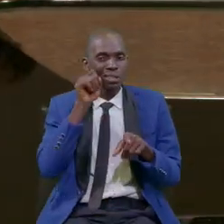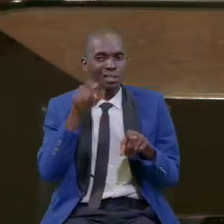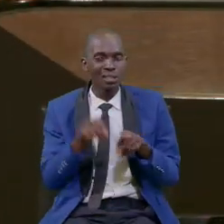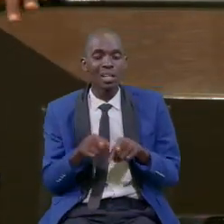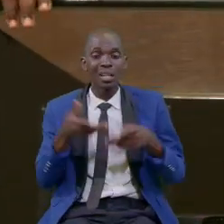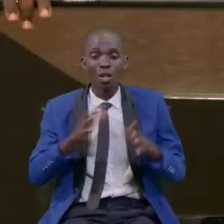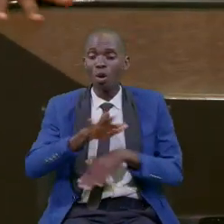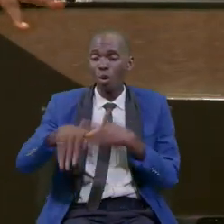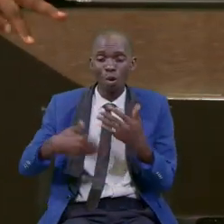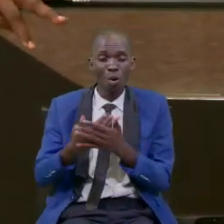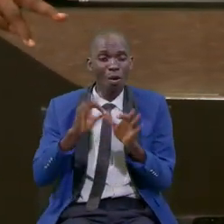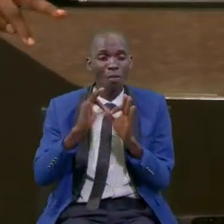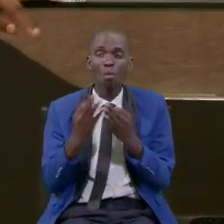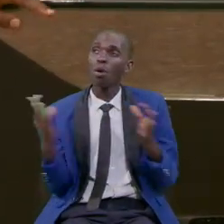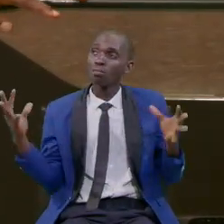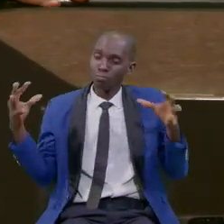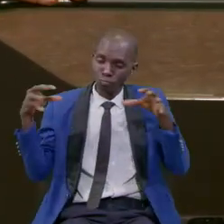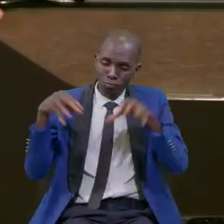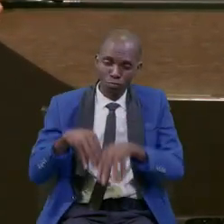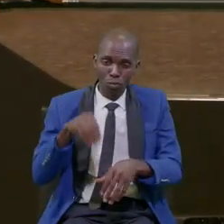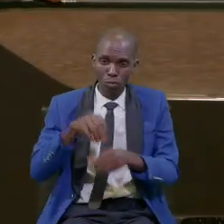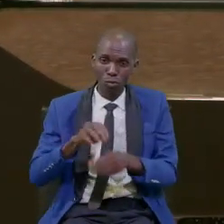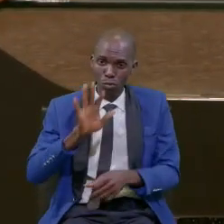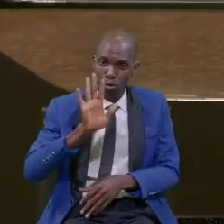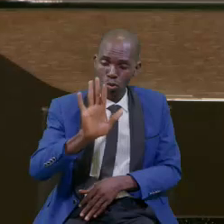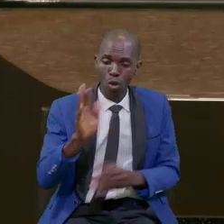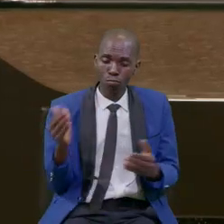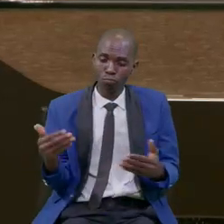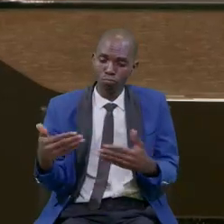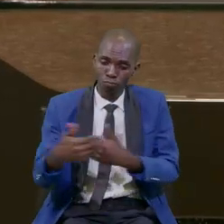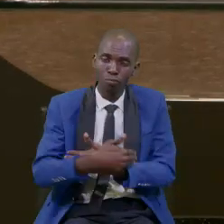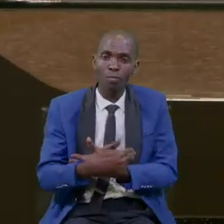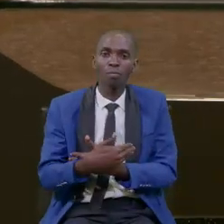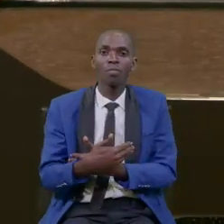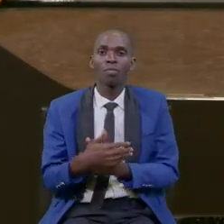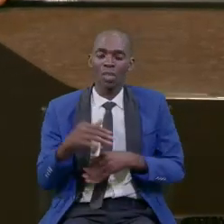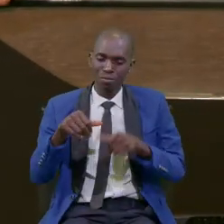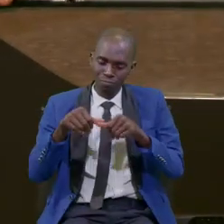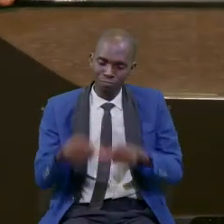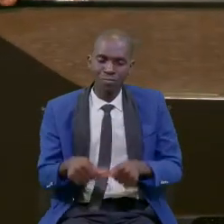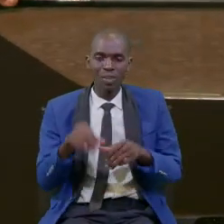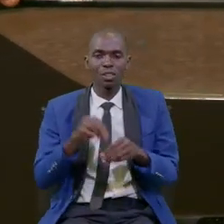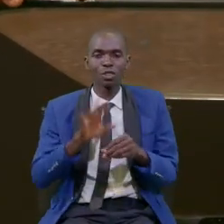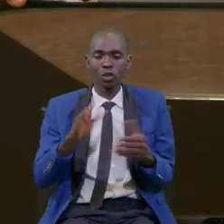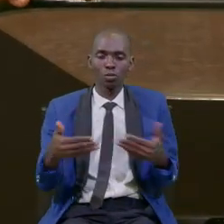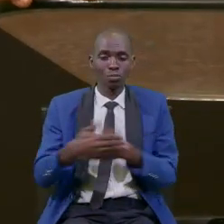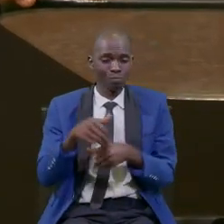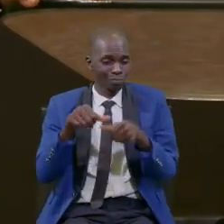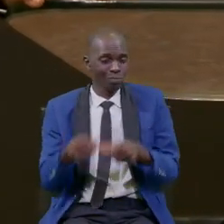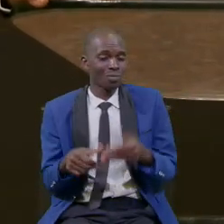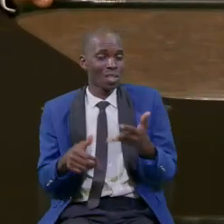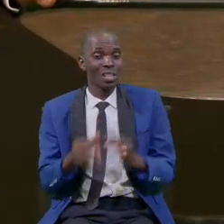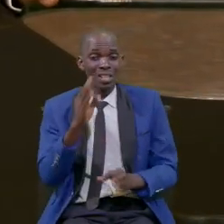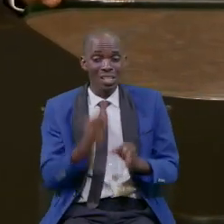come in and stay there under the cover of the scarlet thread. If